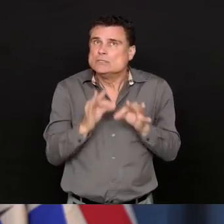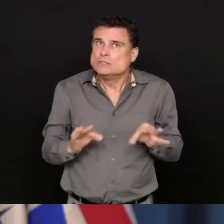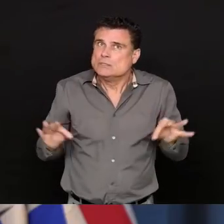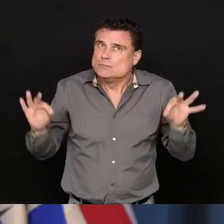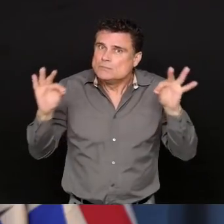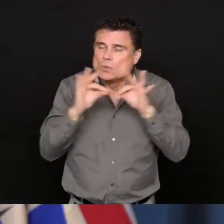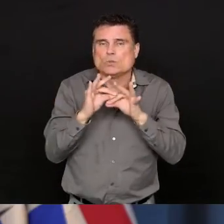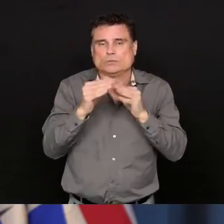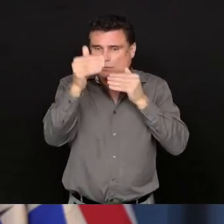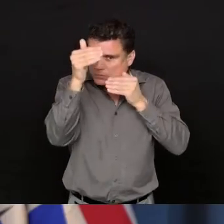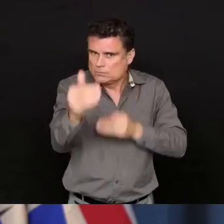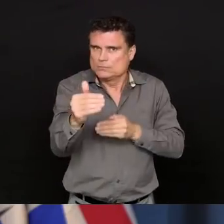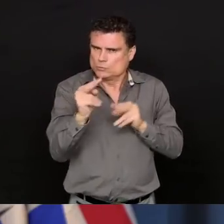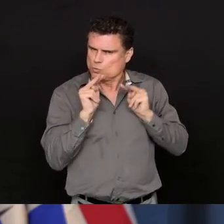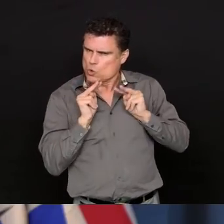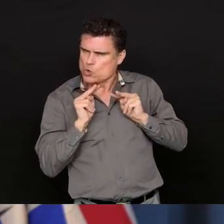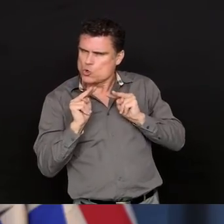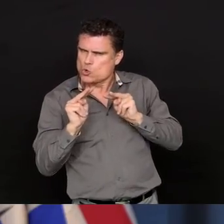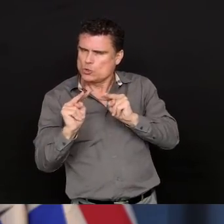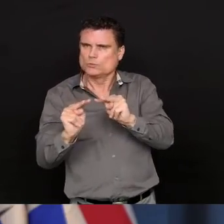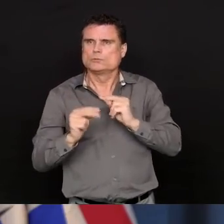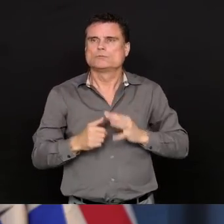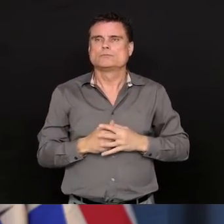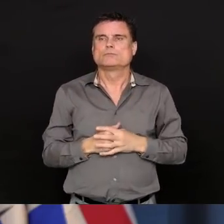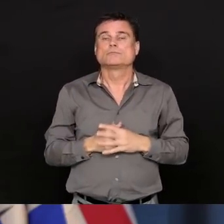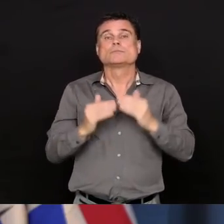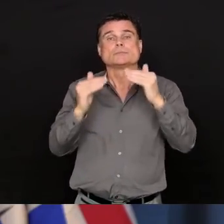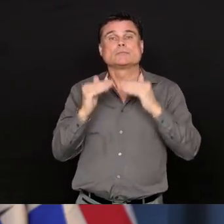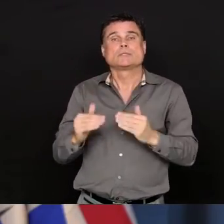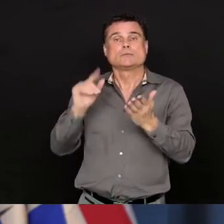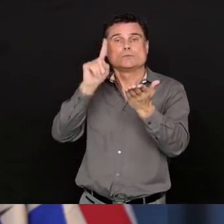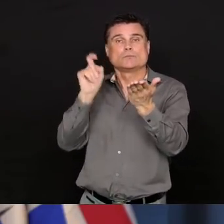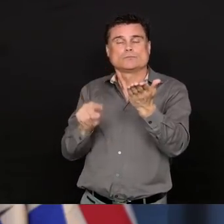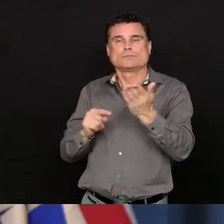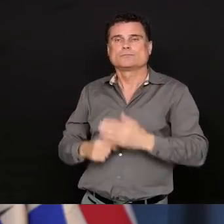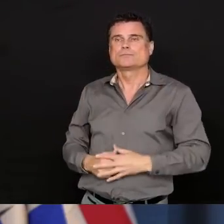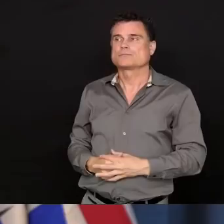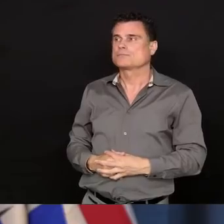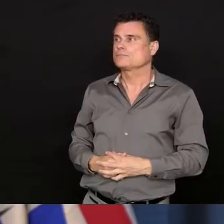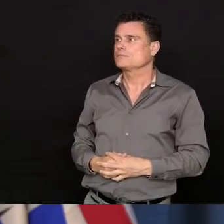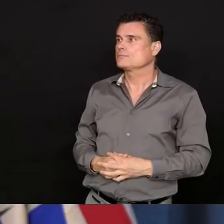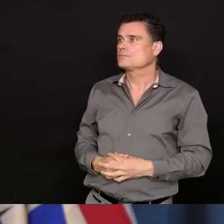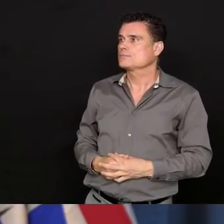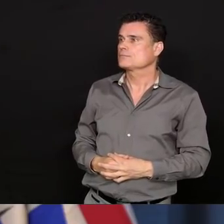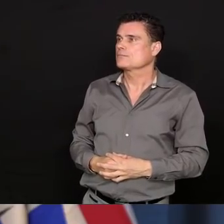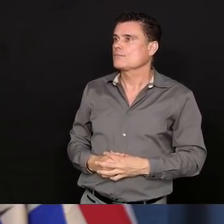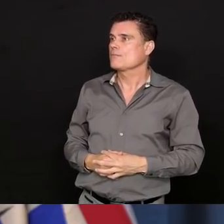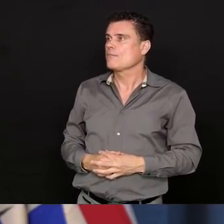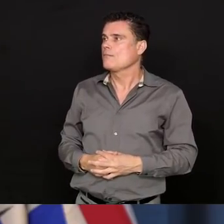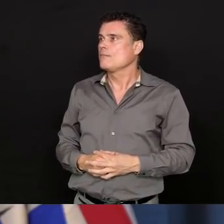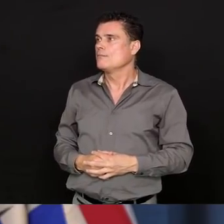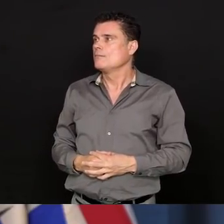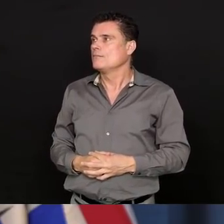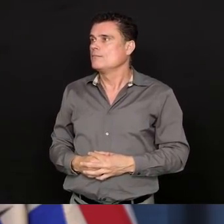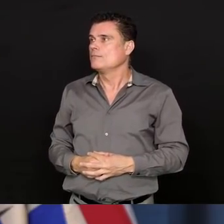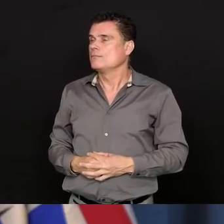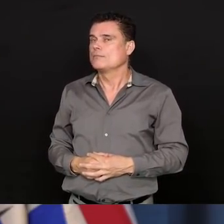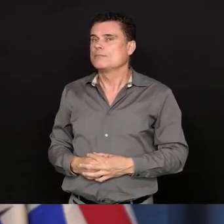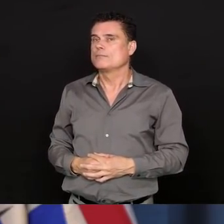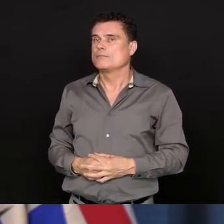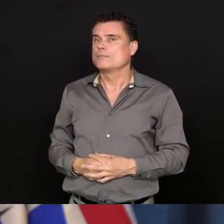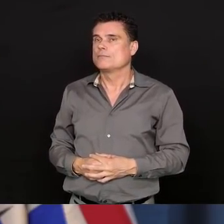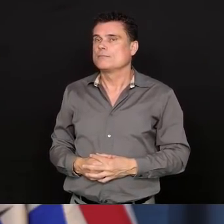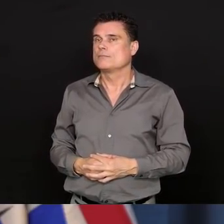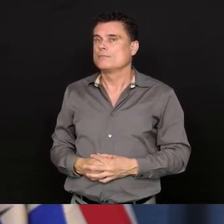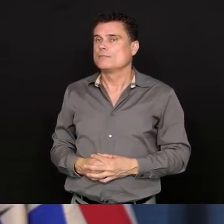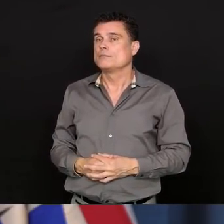Hi, Dr. Henry. Thanks for taking my question. You mentioned overdose calls as another priority for the province, and obviously there